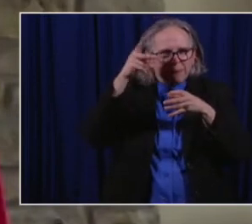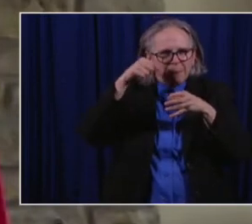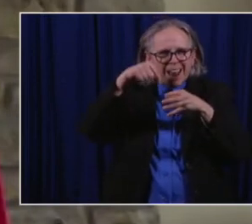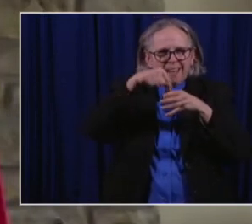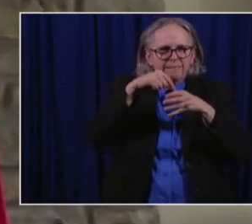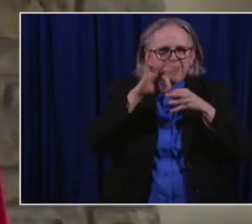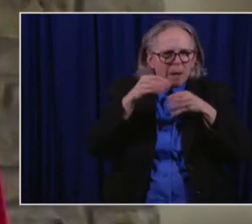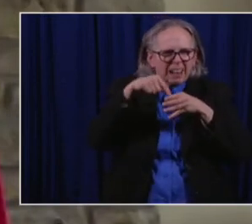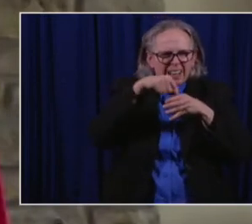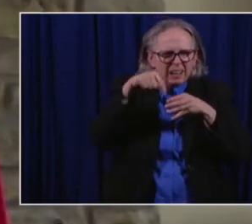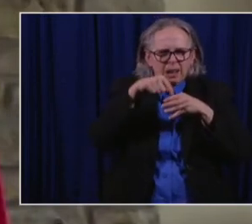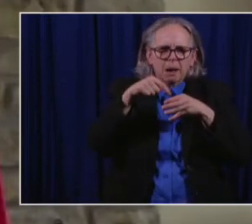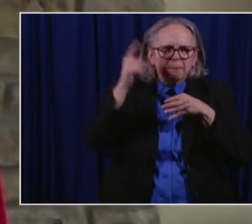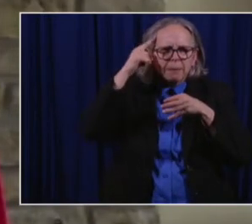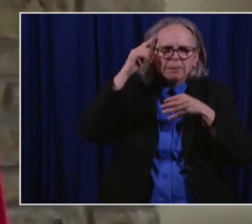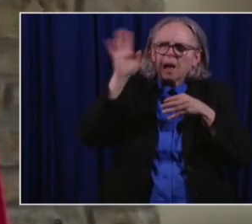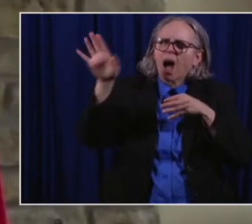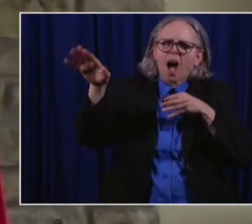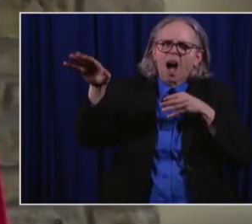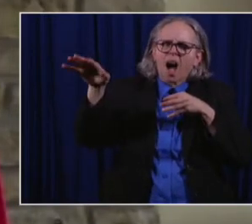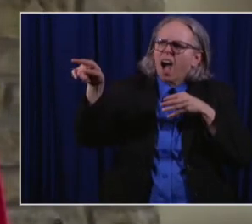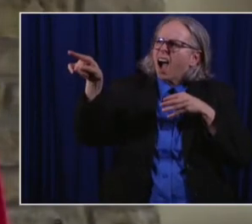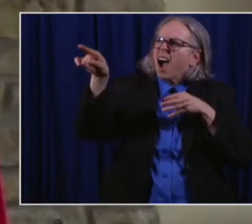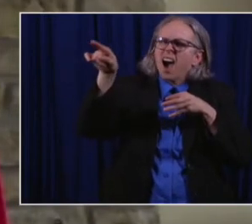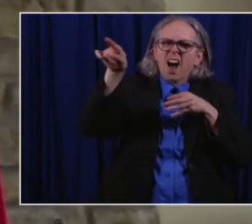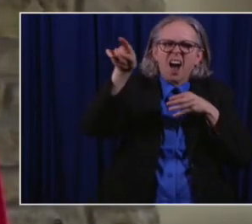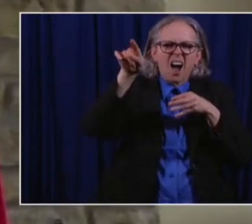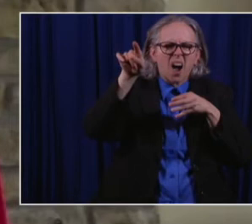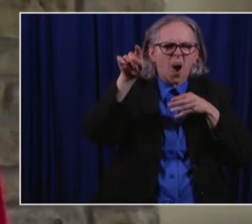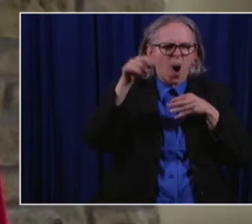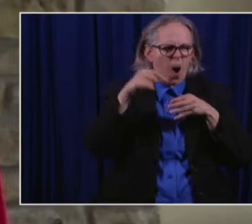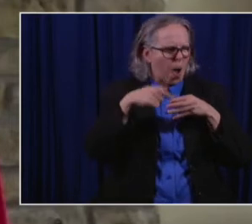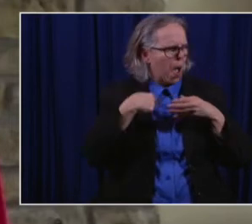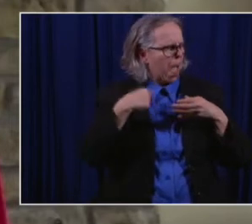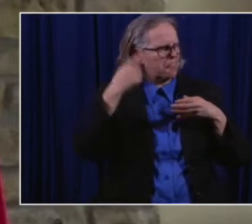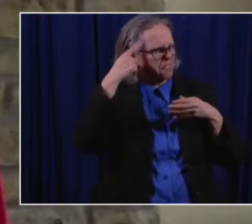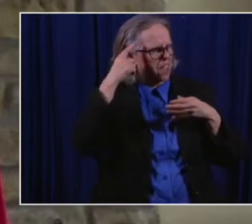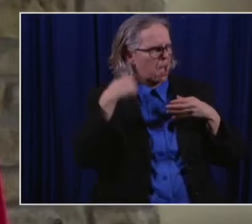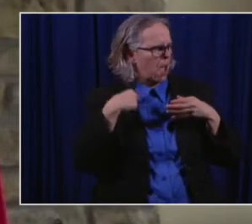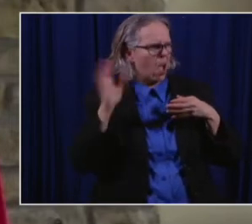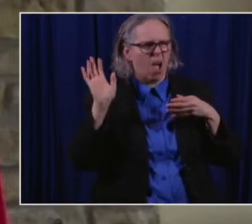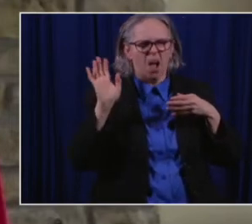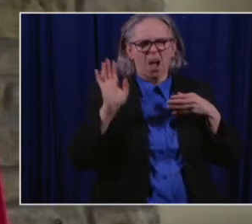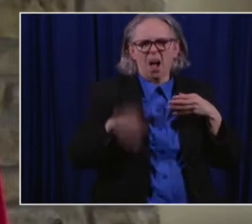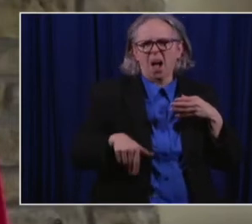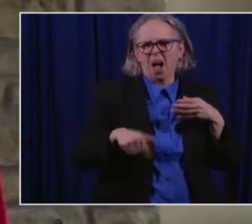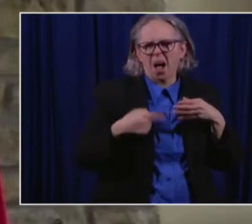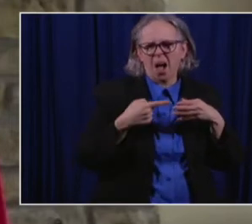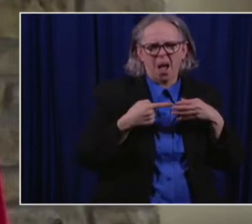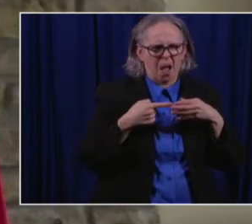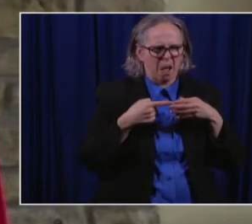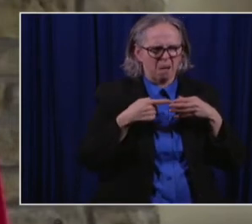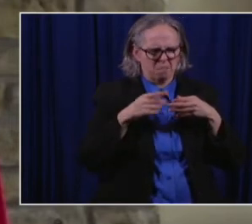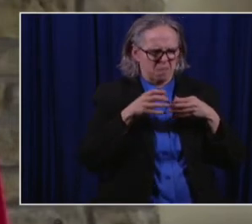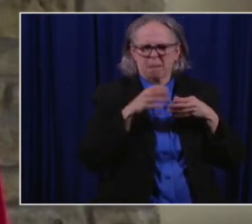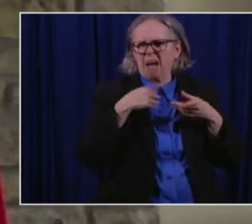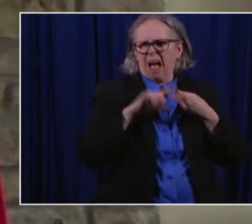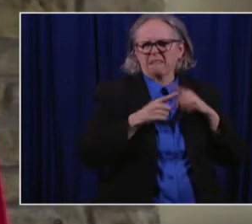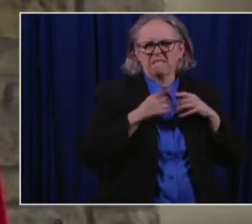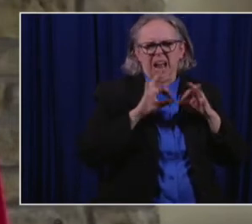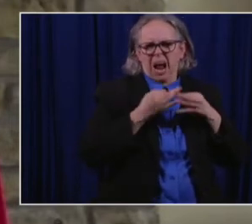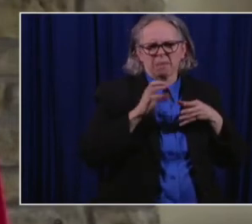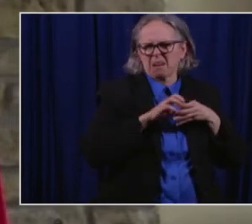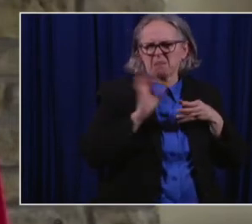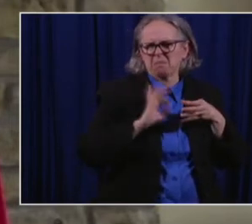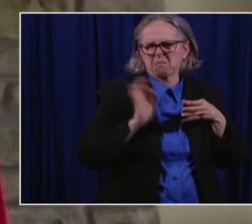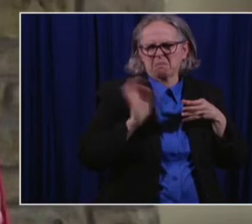time and time again is, when we think of our bubble, we think it's really small, but really it's a lot bigger than